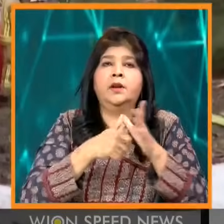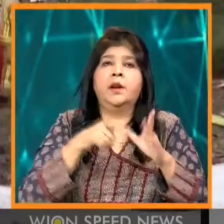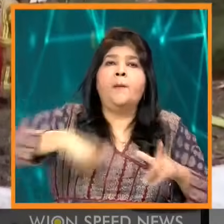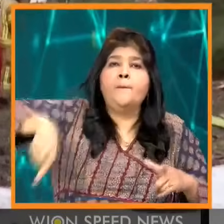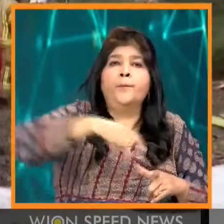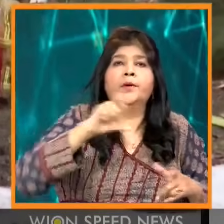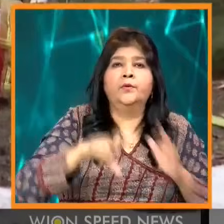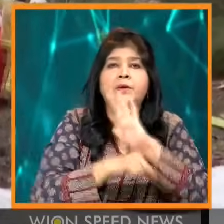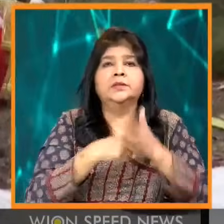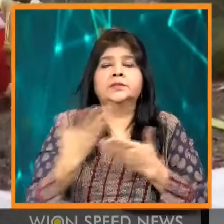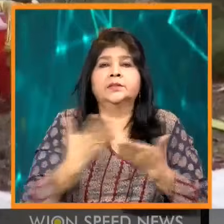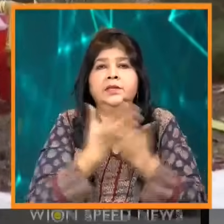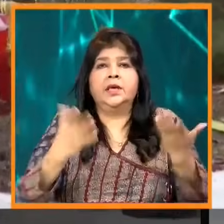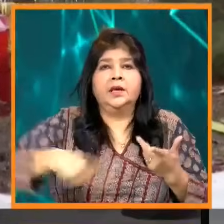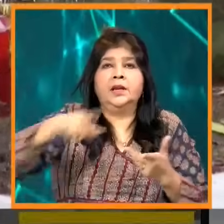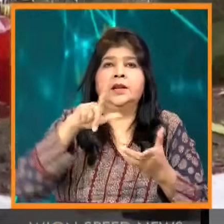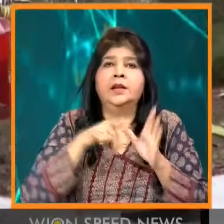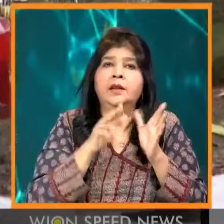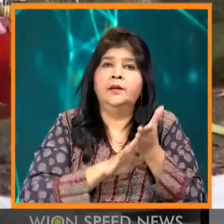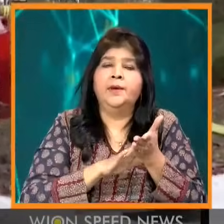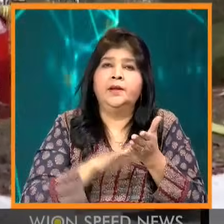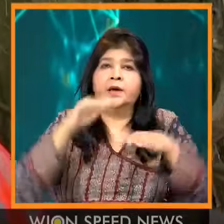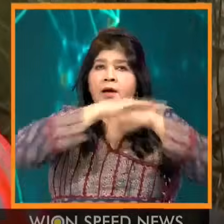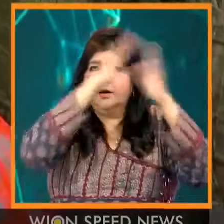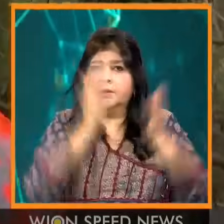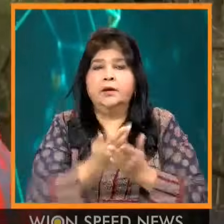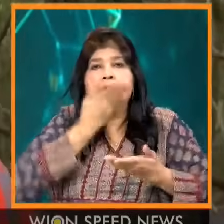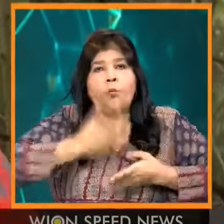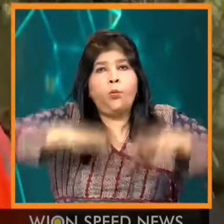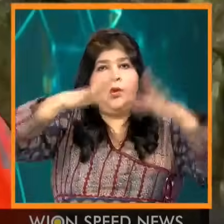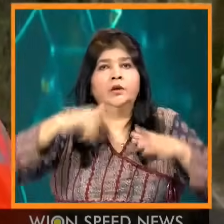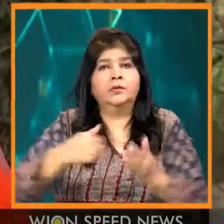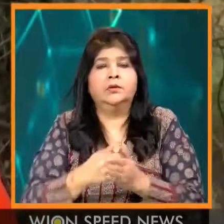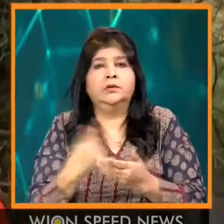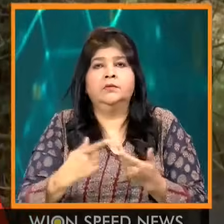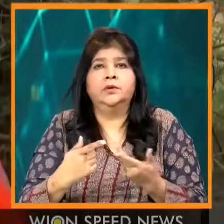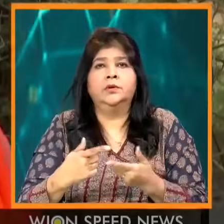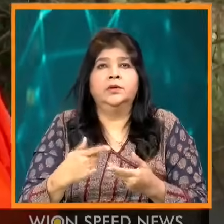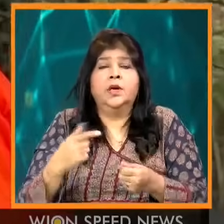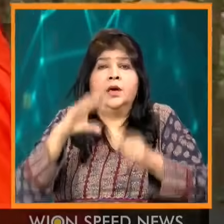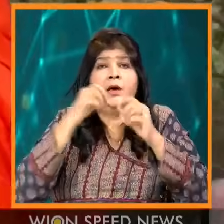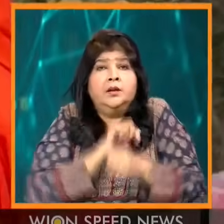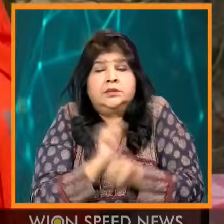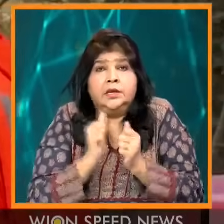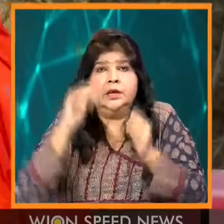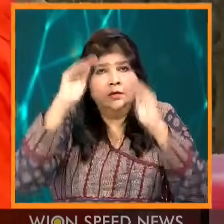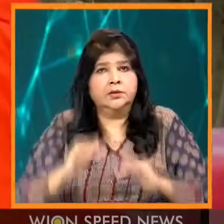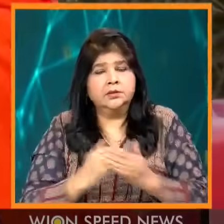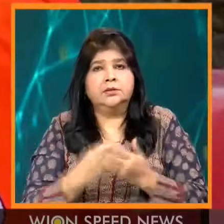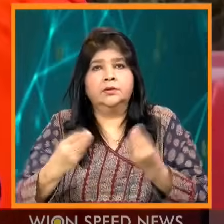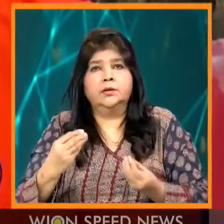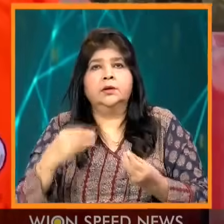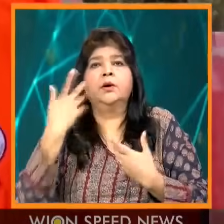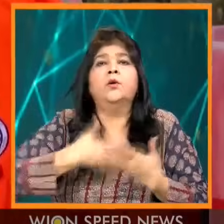country, and this comes as large areas of land remain covered in flood water. And while the below freezing temperatures are expected to help